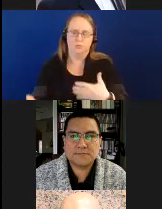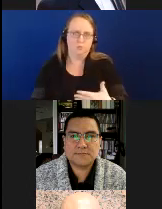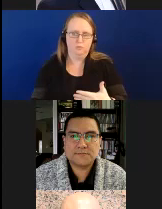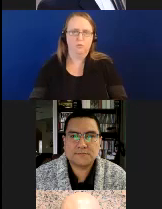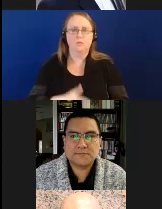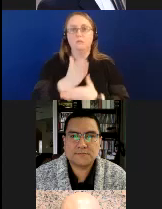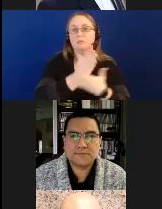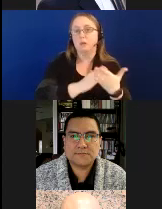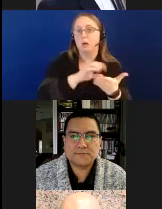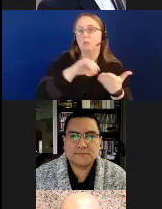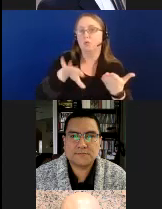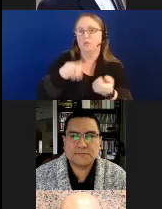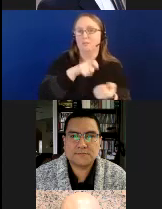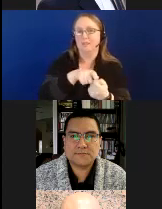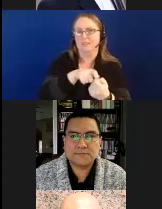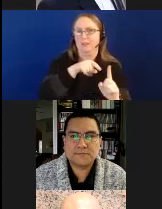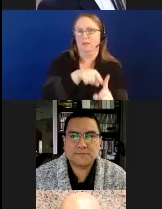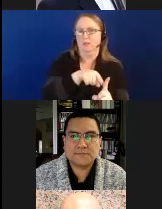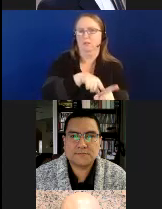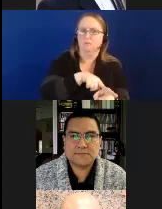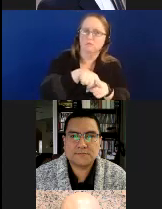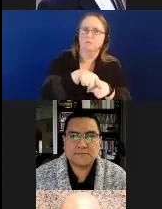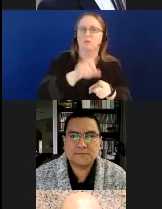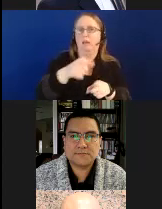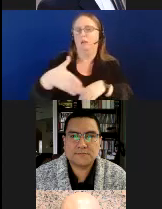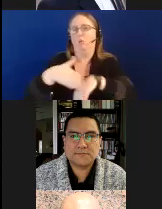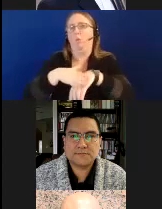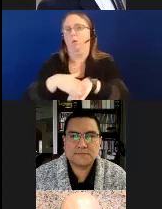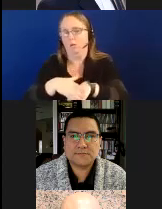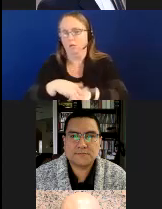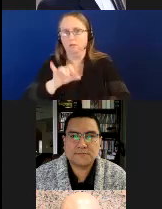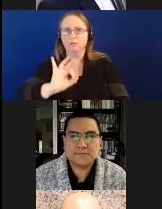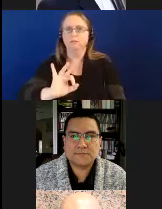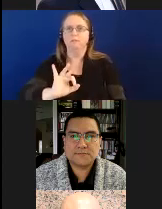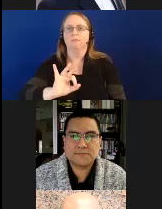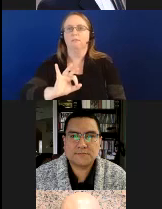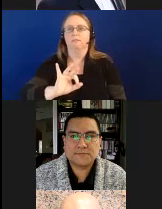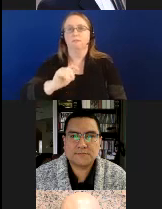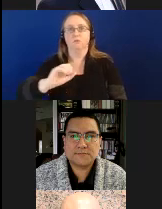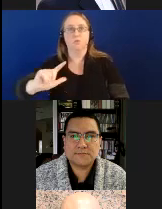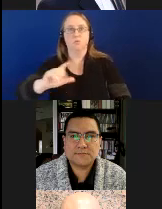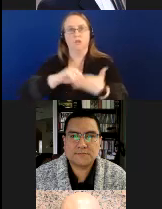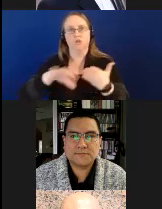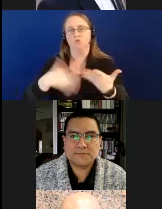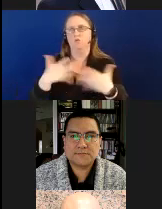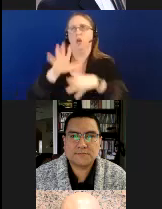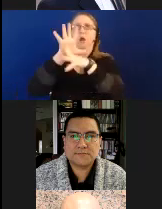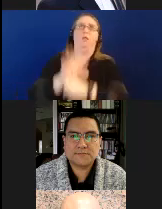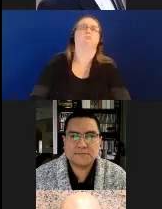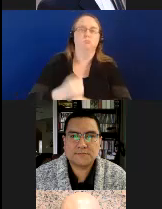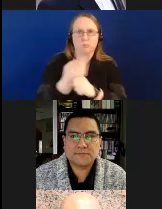some that are student specific that can be turned on if it's a tool that students are used to using throughout the